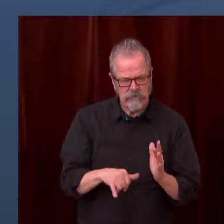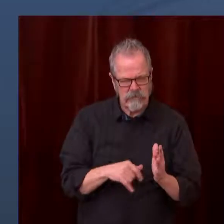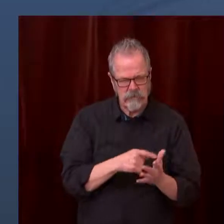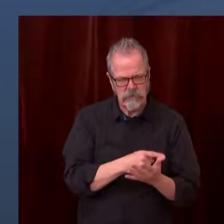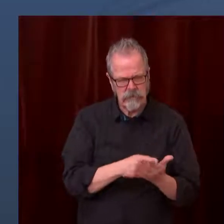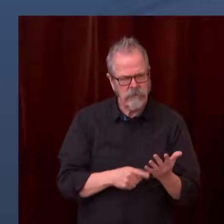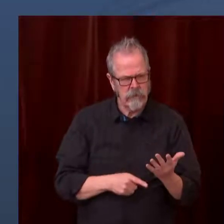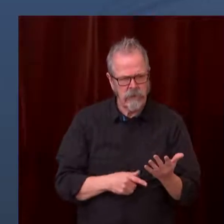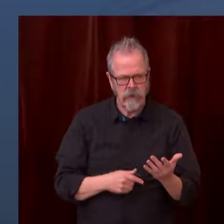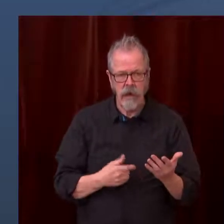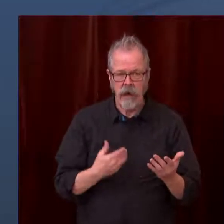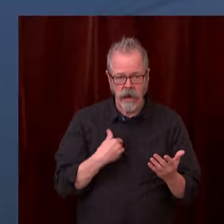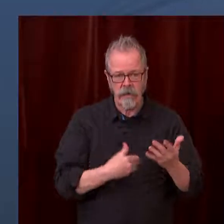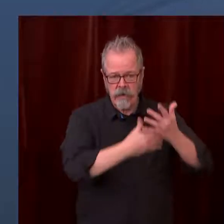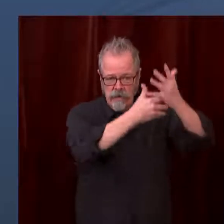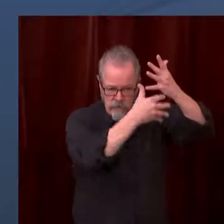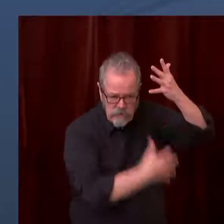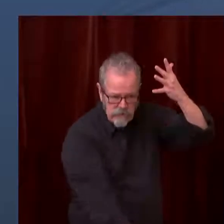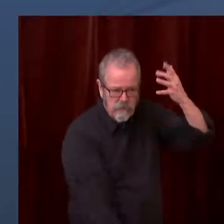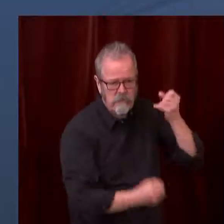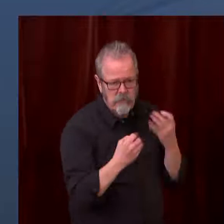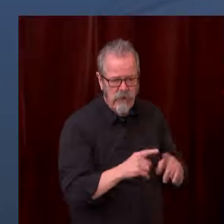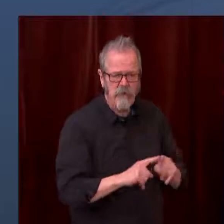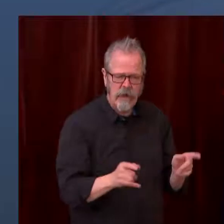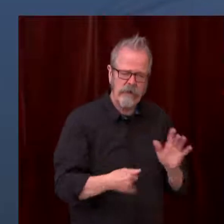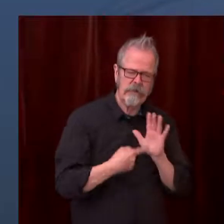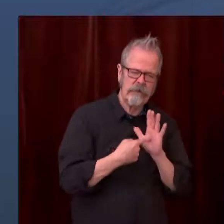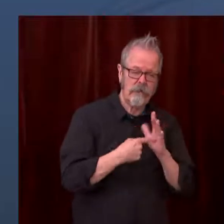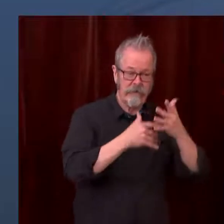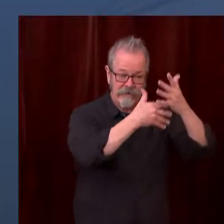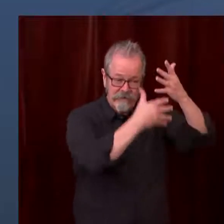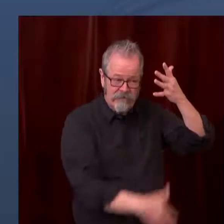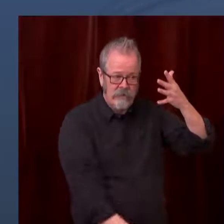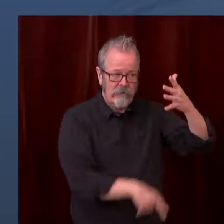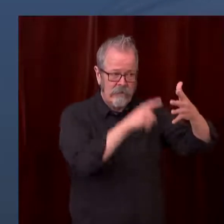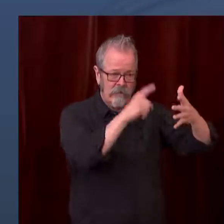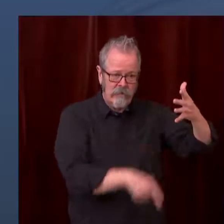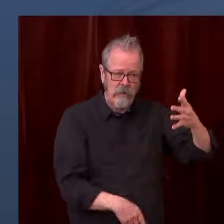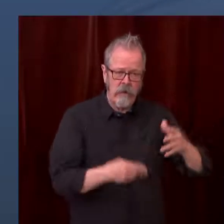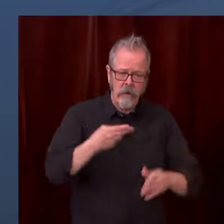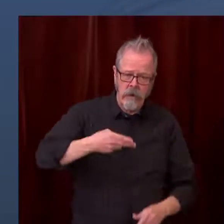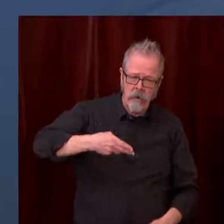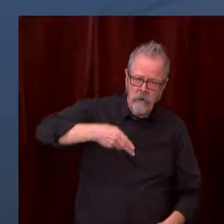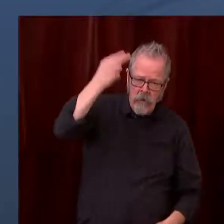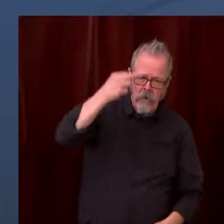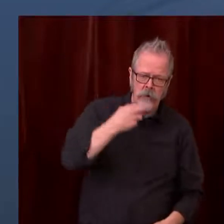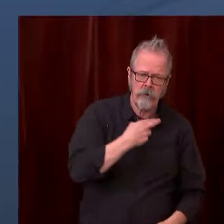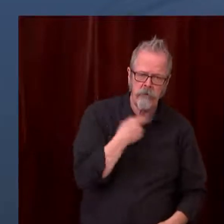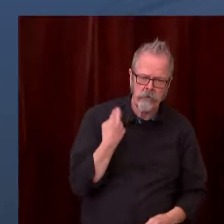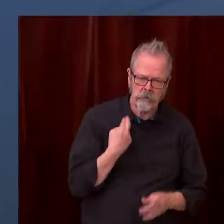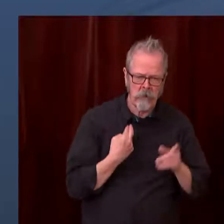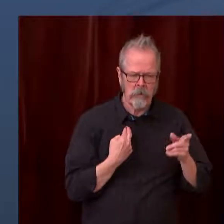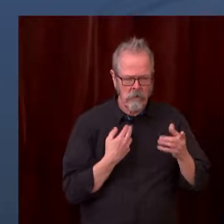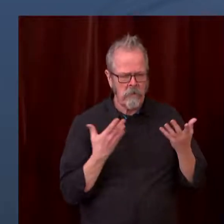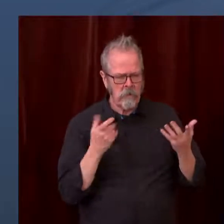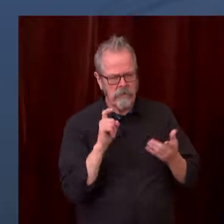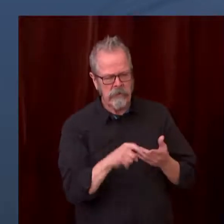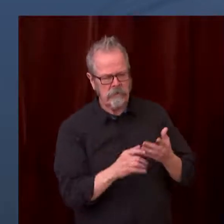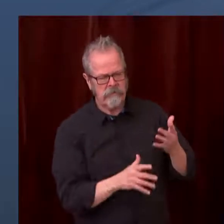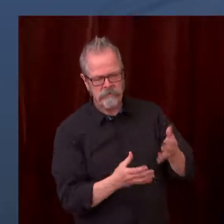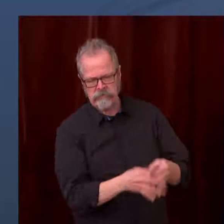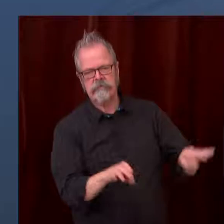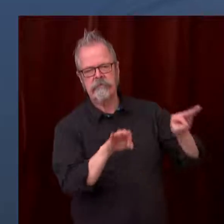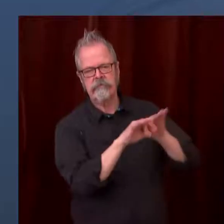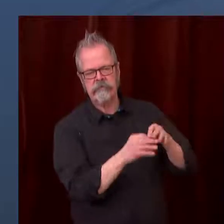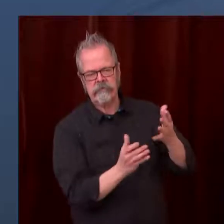to do everything we can to protect individuals from not just getting infected or exposed, but certainly if certain individuals